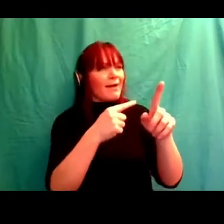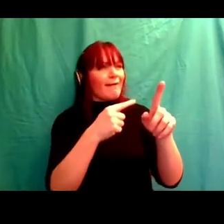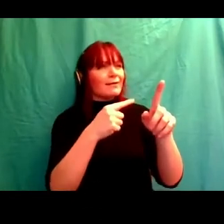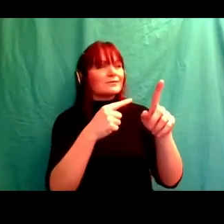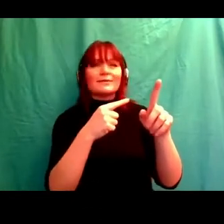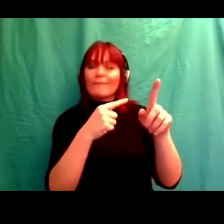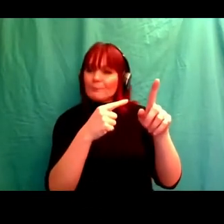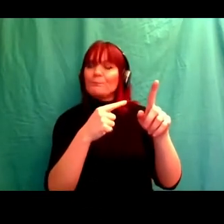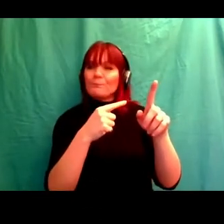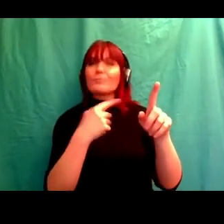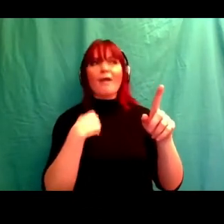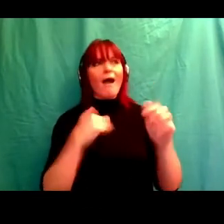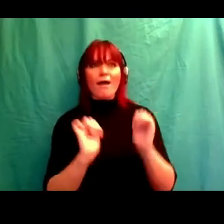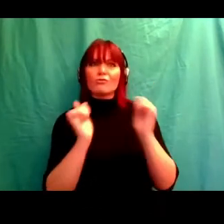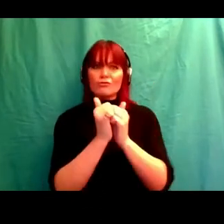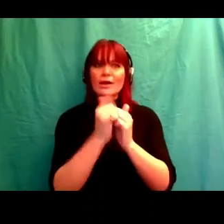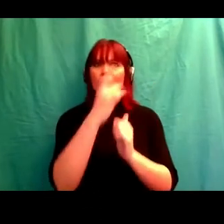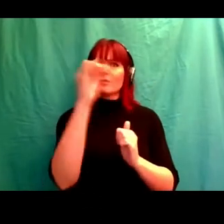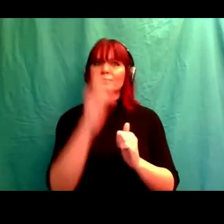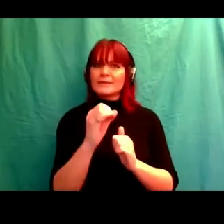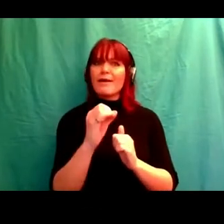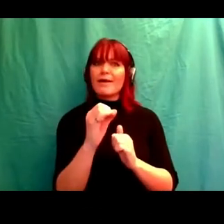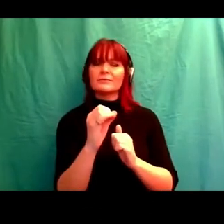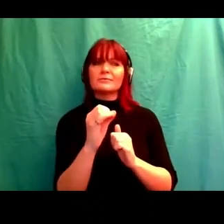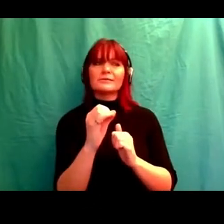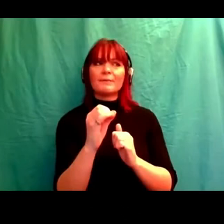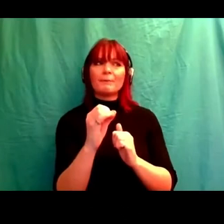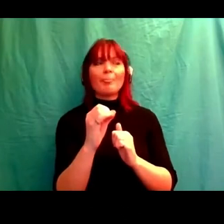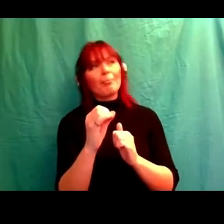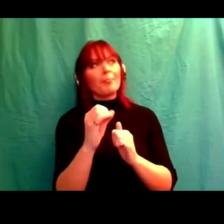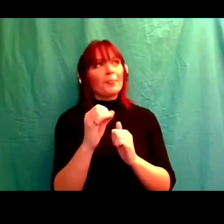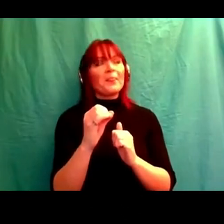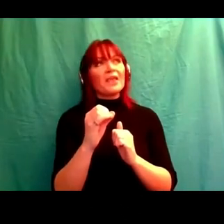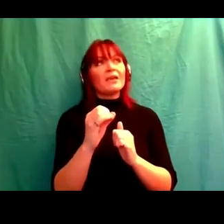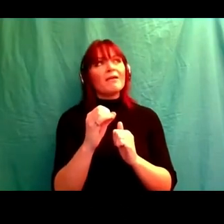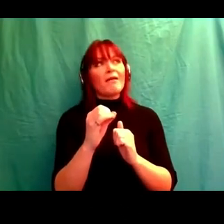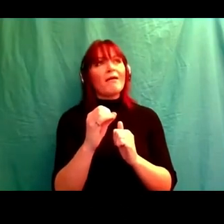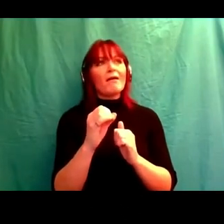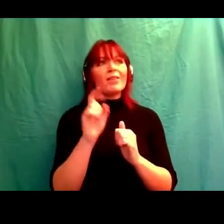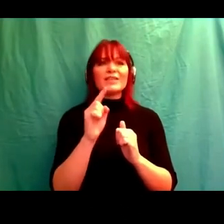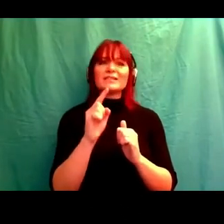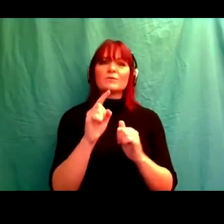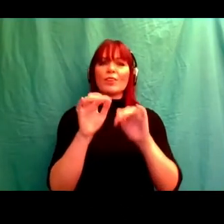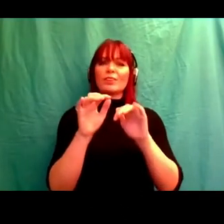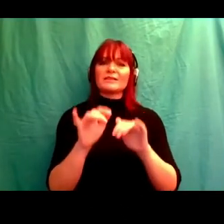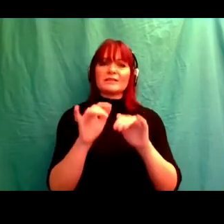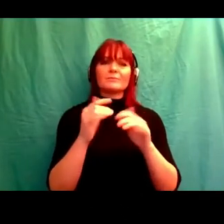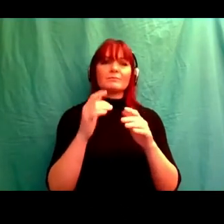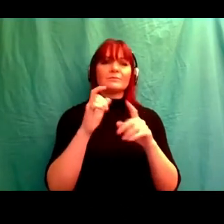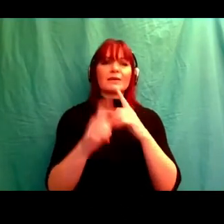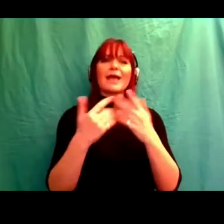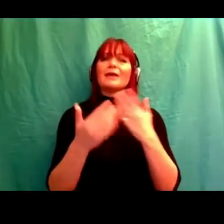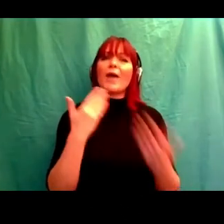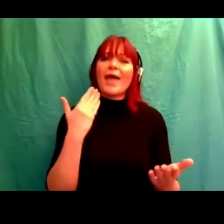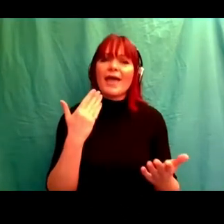I completely agree. And, you know, to a certain extent, this is what the system does anyway. You deal with the problem that's in